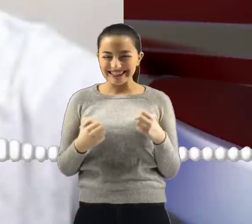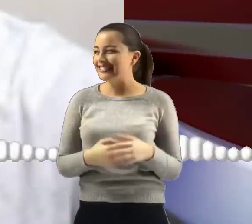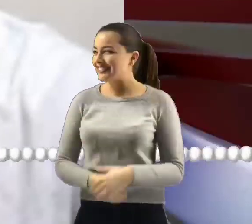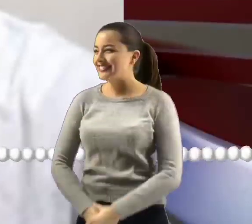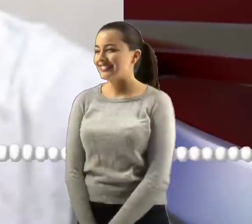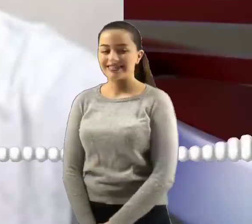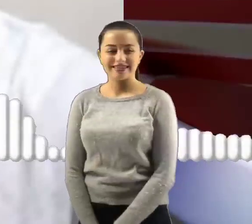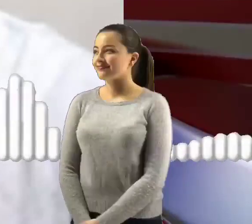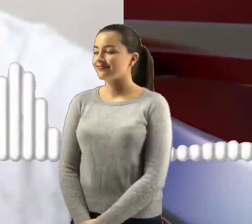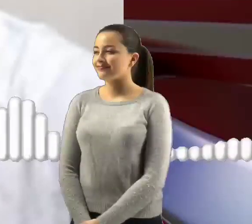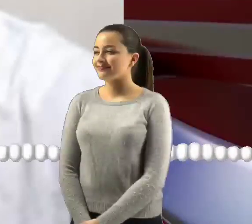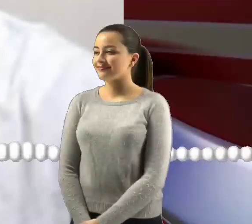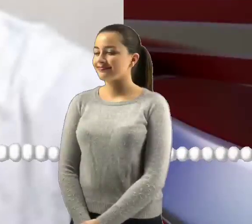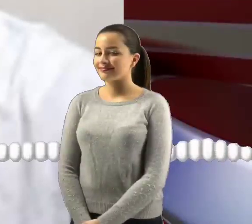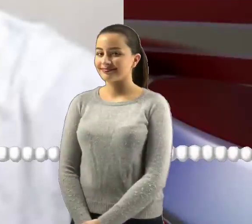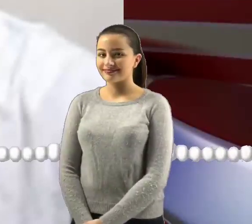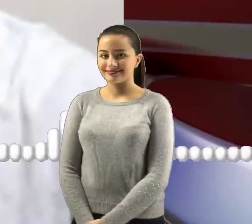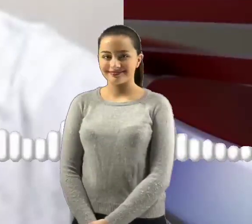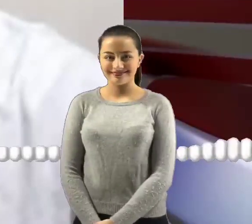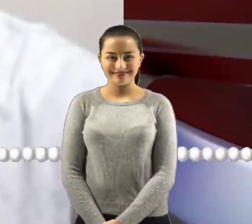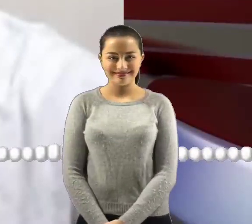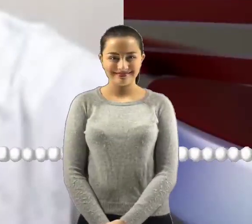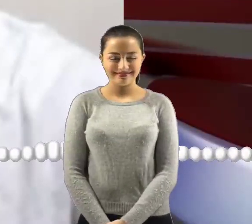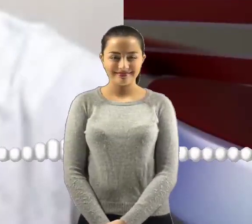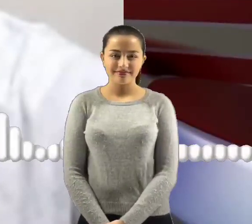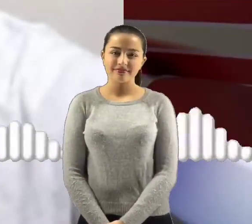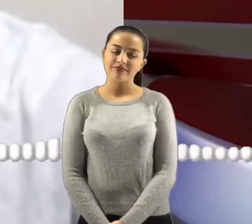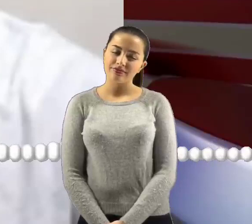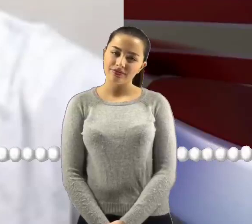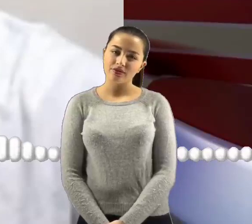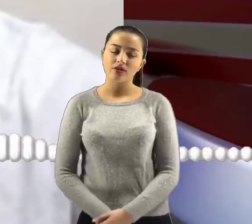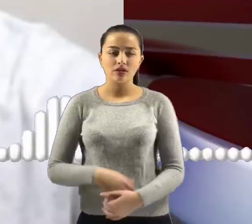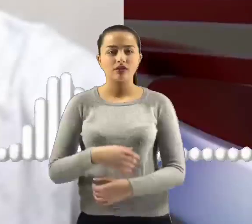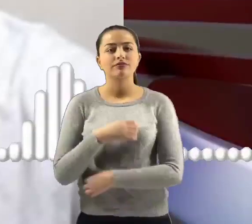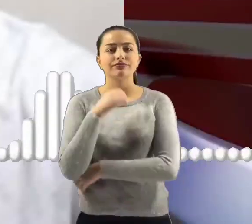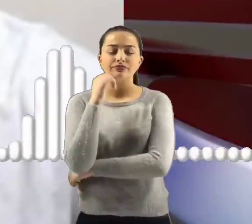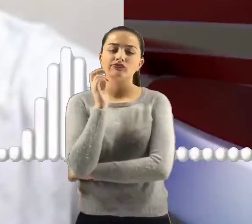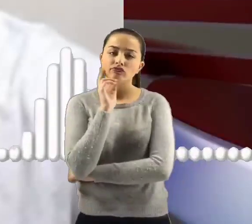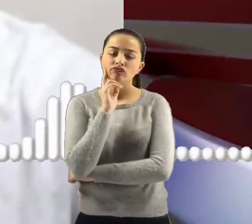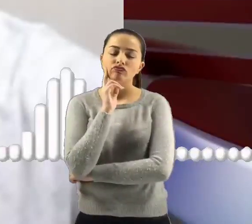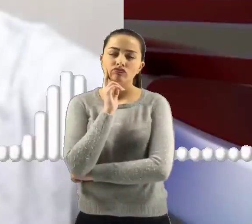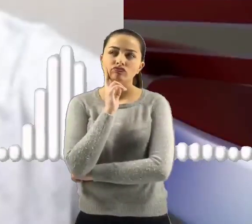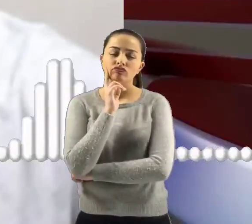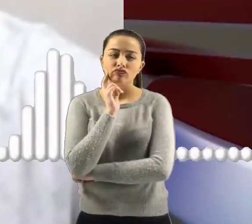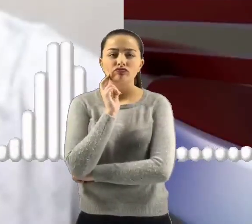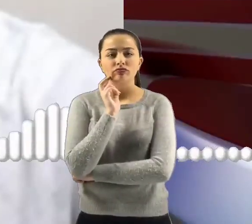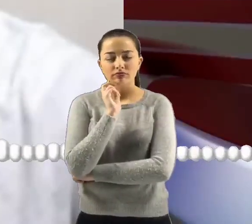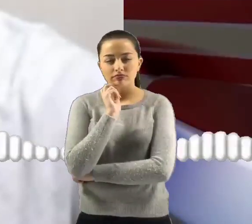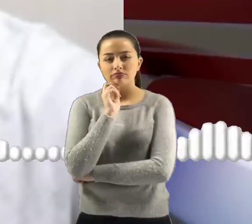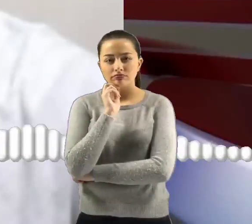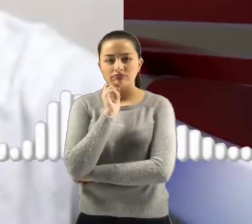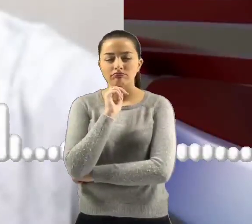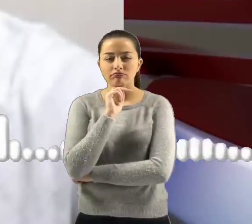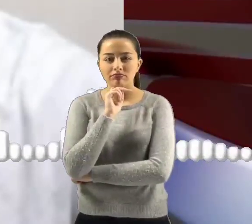forward? I don't want to give you a hint of what he said, right? I want you to watch the video yourself and get